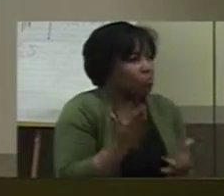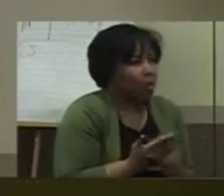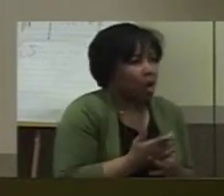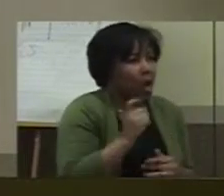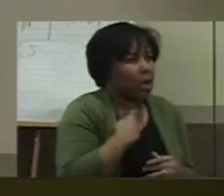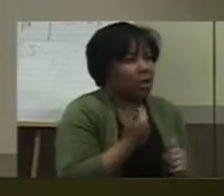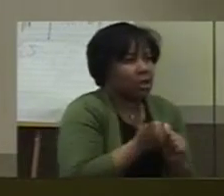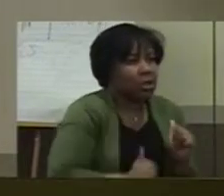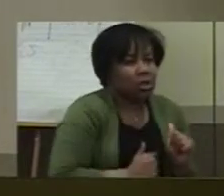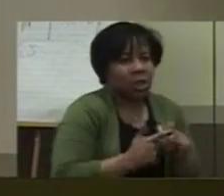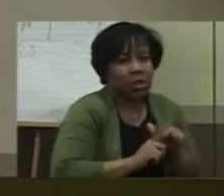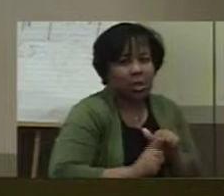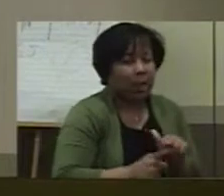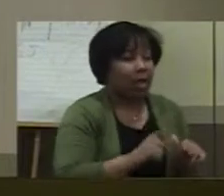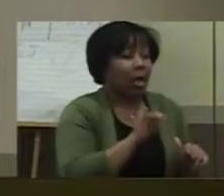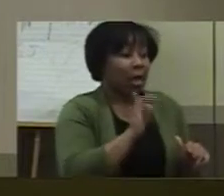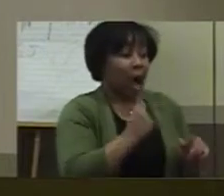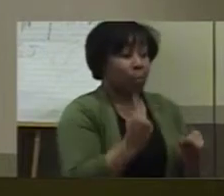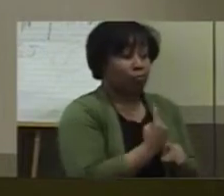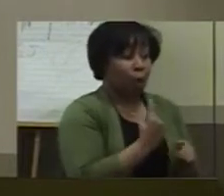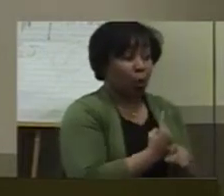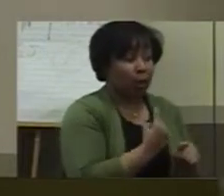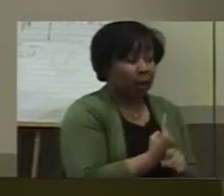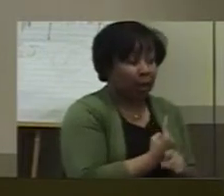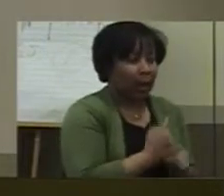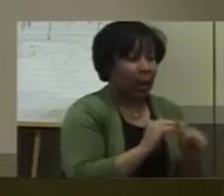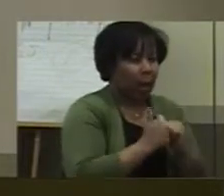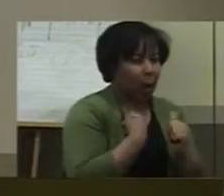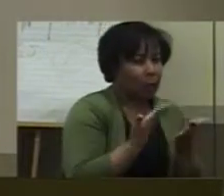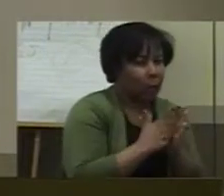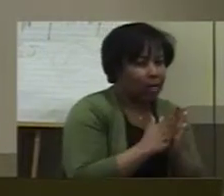need to escape this. Here's an appropriate way to request that.